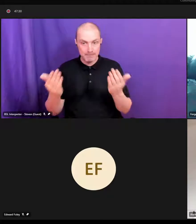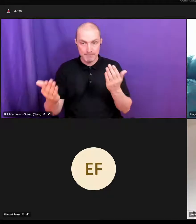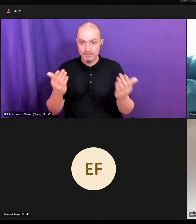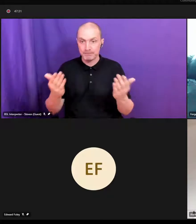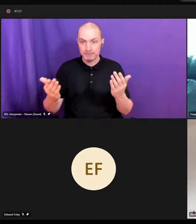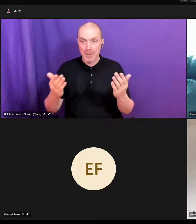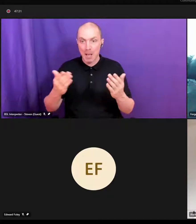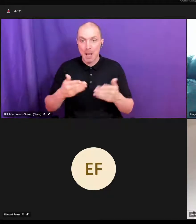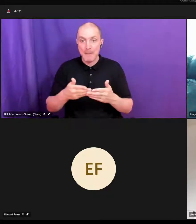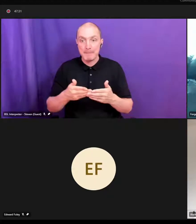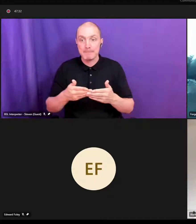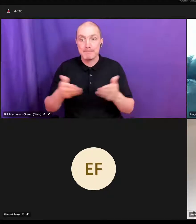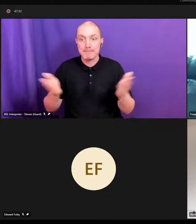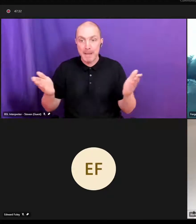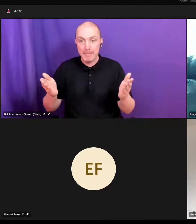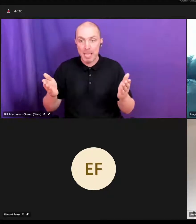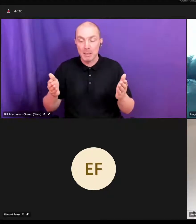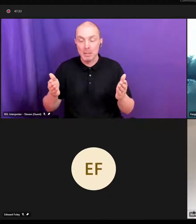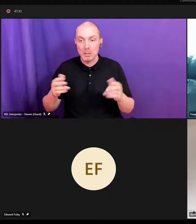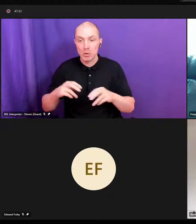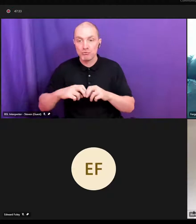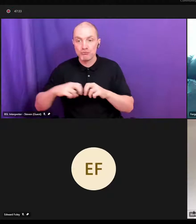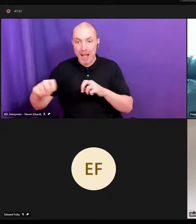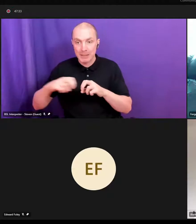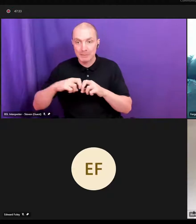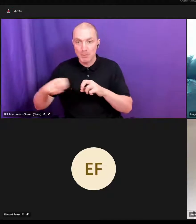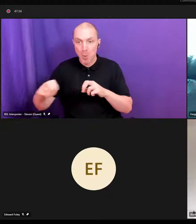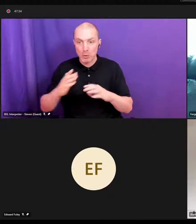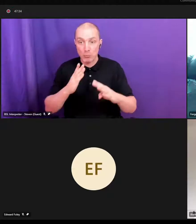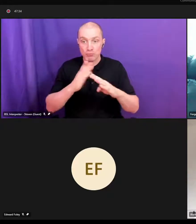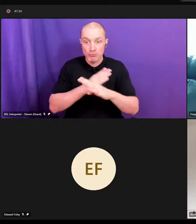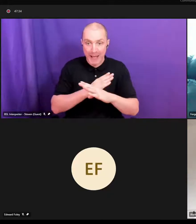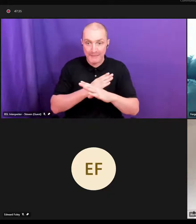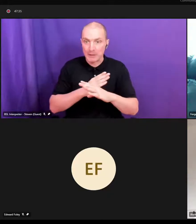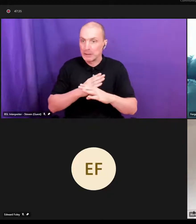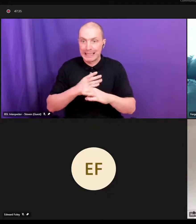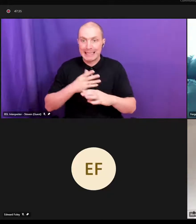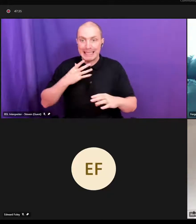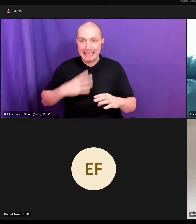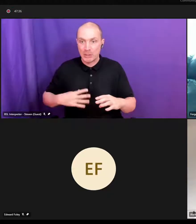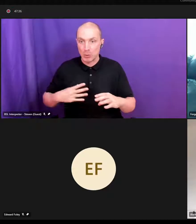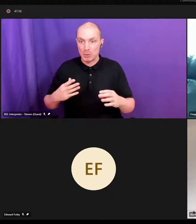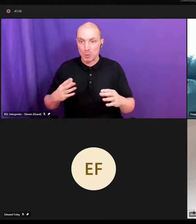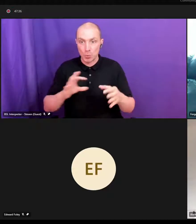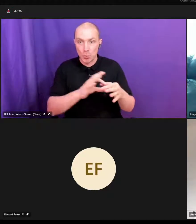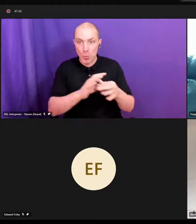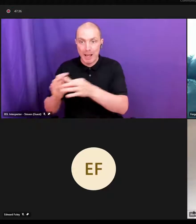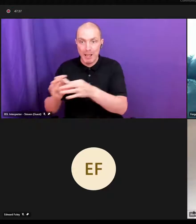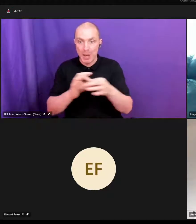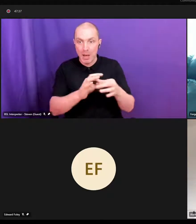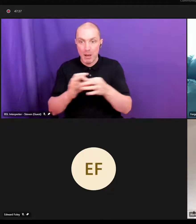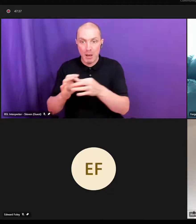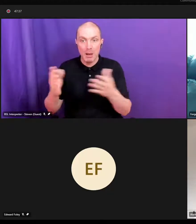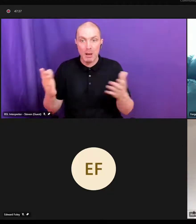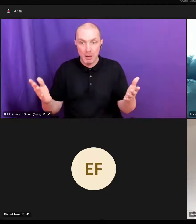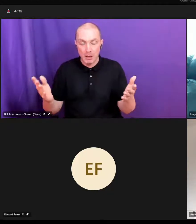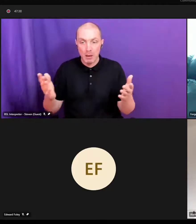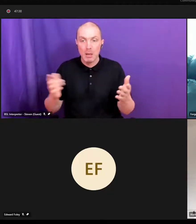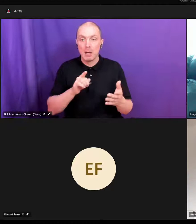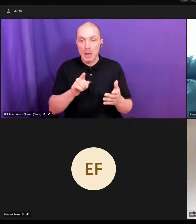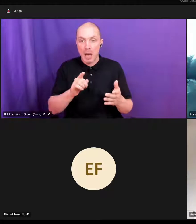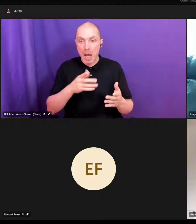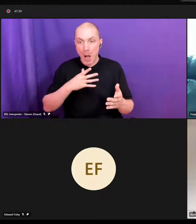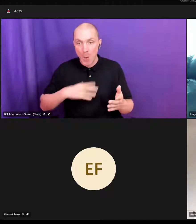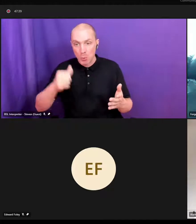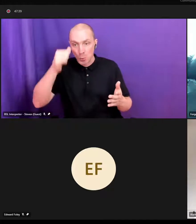other. Can I just ask if those concerns have been received at any point by the council, and what assurances we've got that there'll be